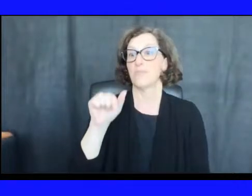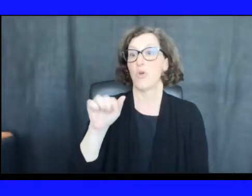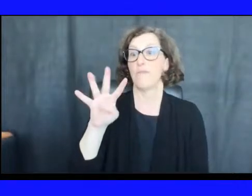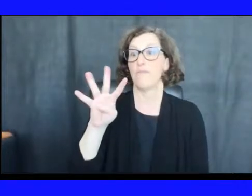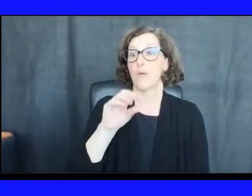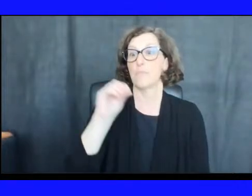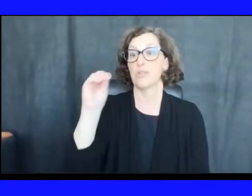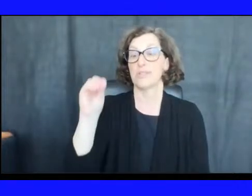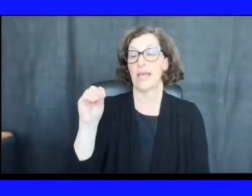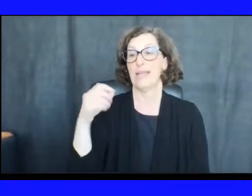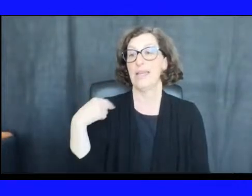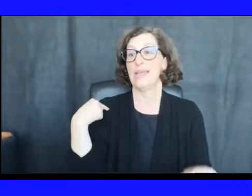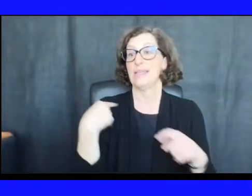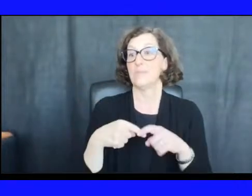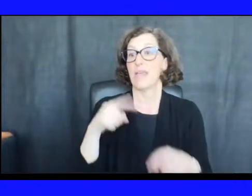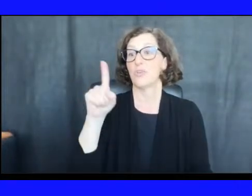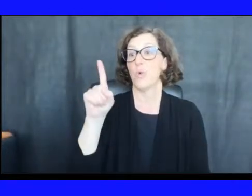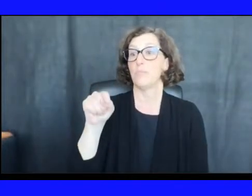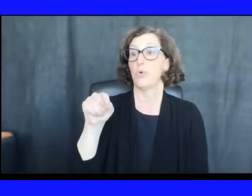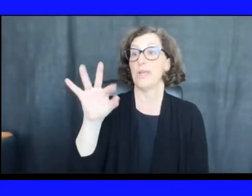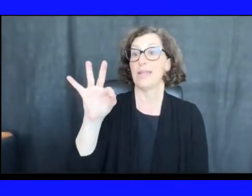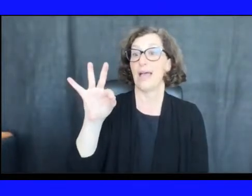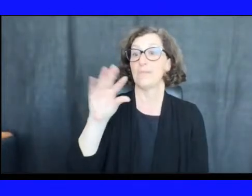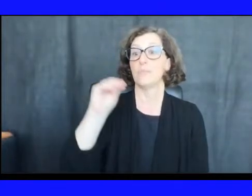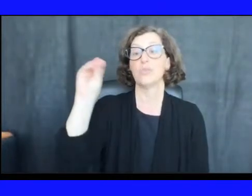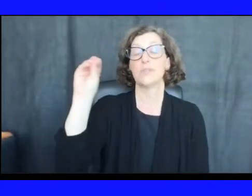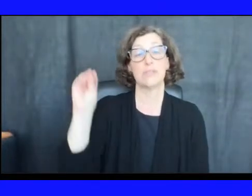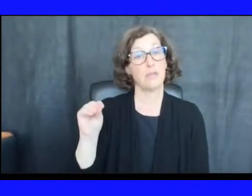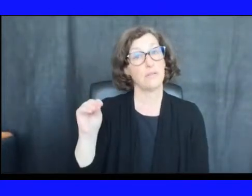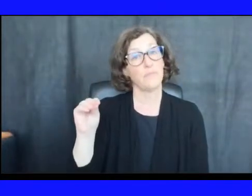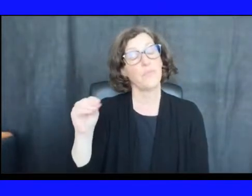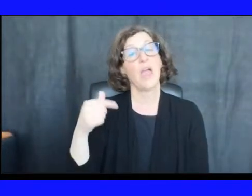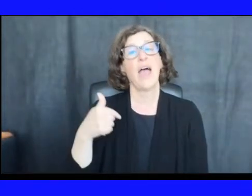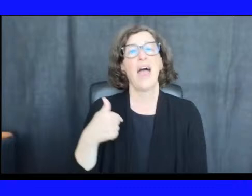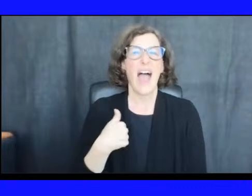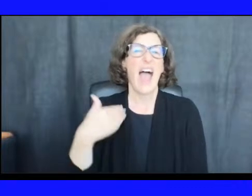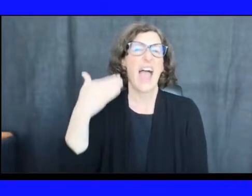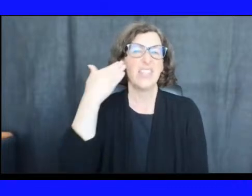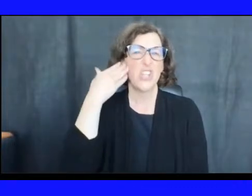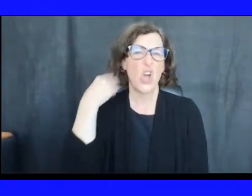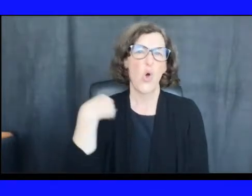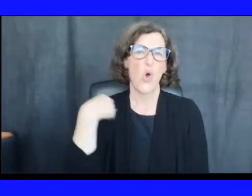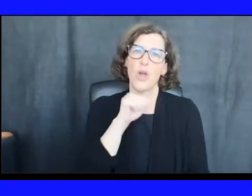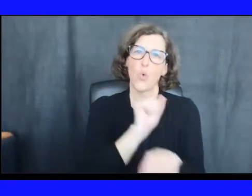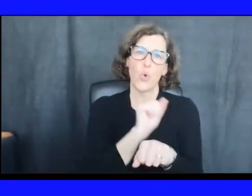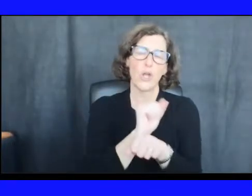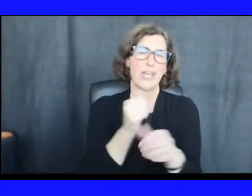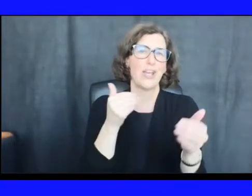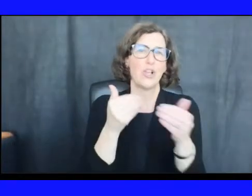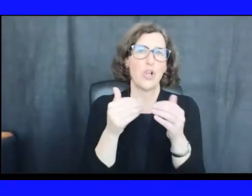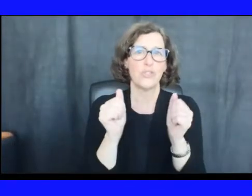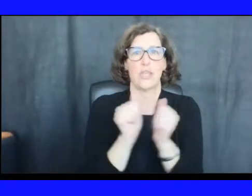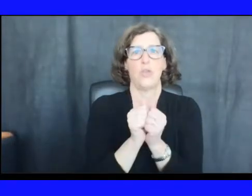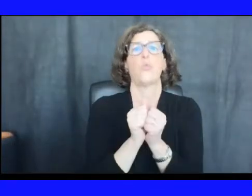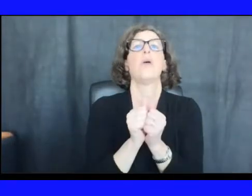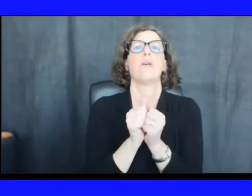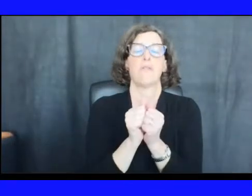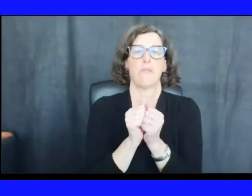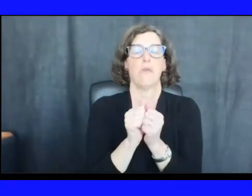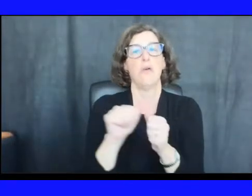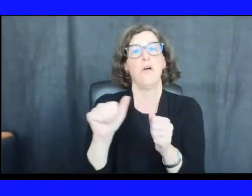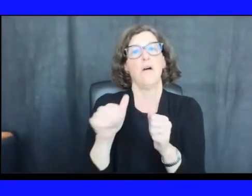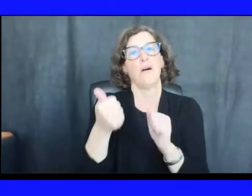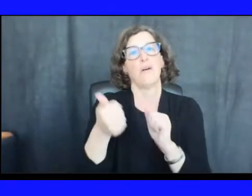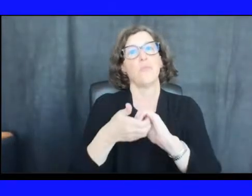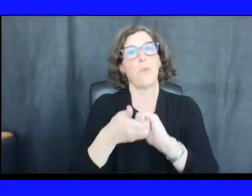think interesting to see this data, even though it's incomplete, and we'll work to make sure